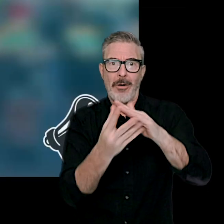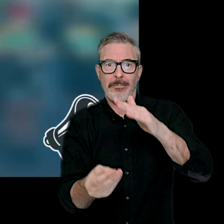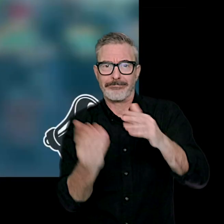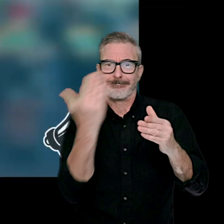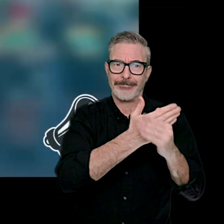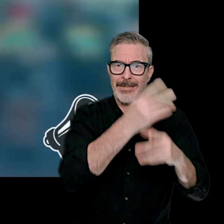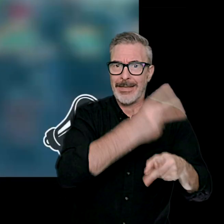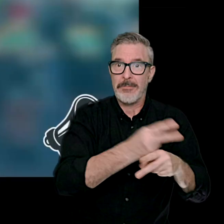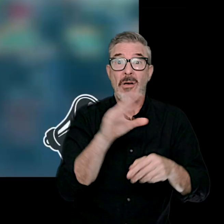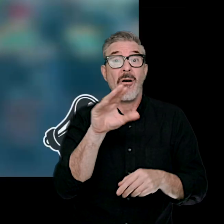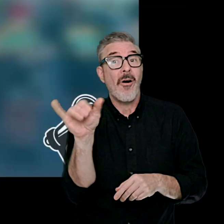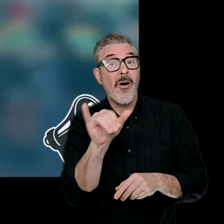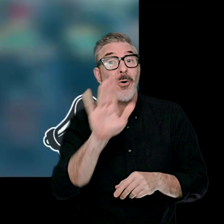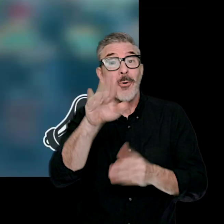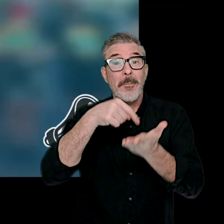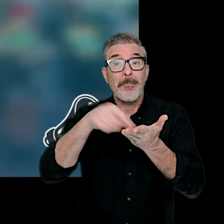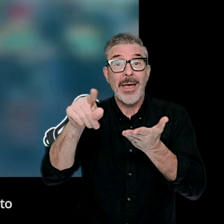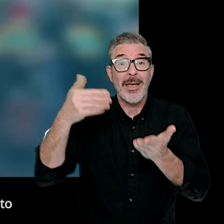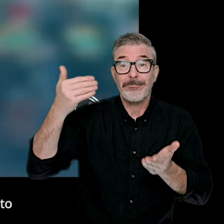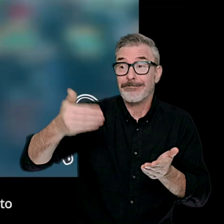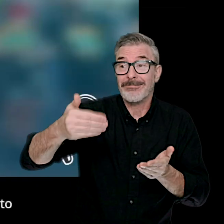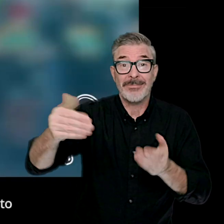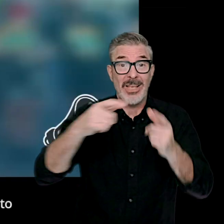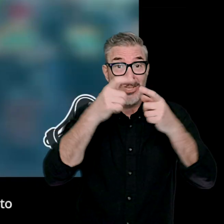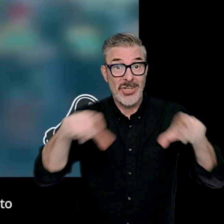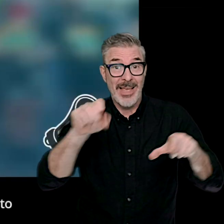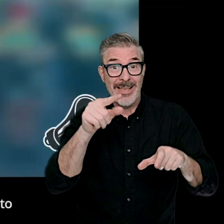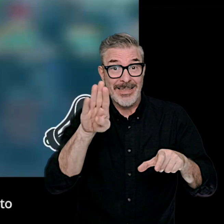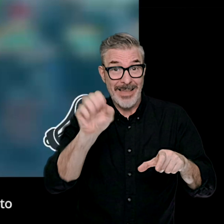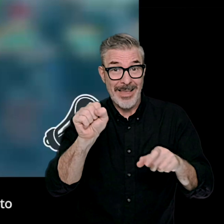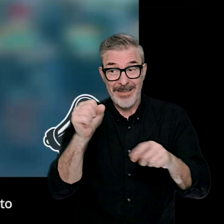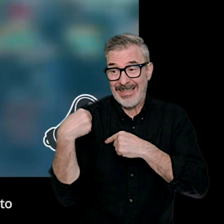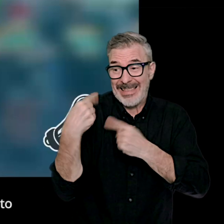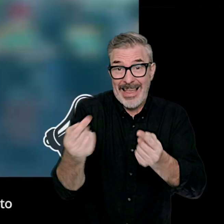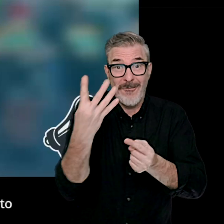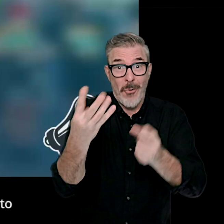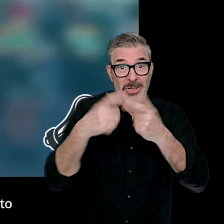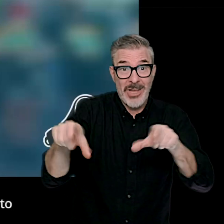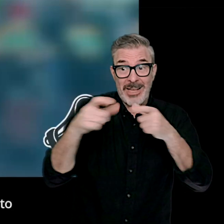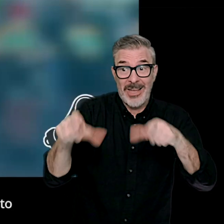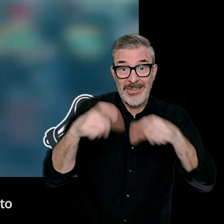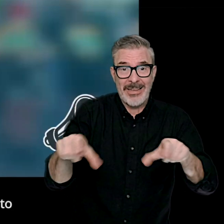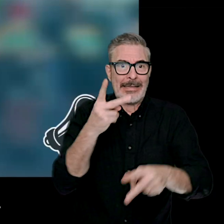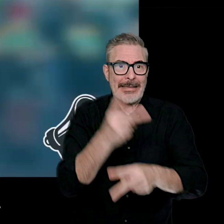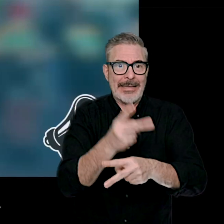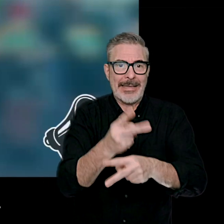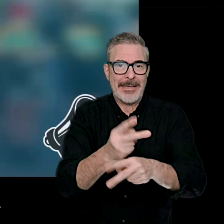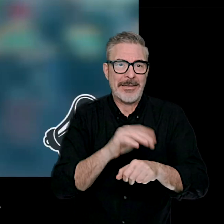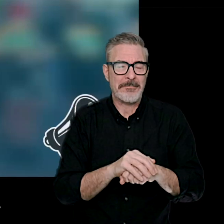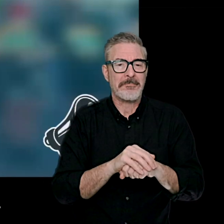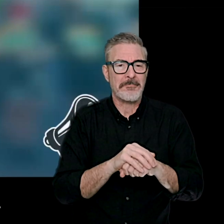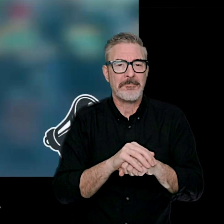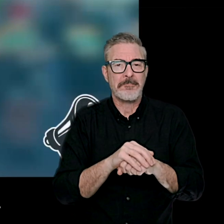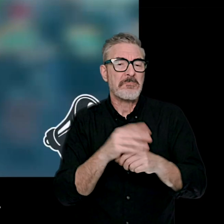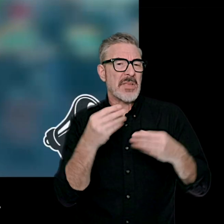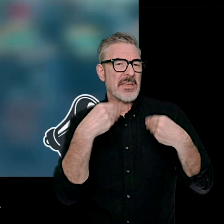pay stubs in order to calculate the amount of CLOS you are entitled to if you weren't